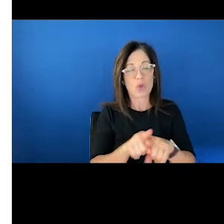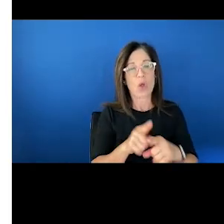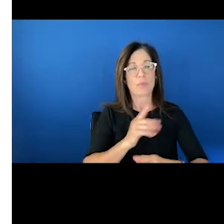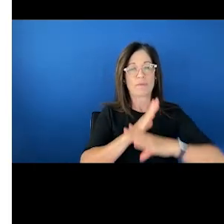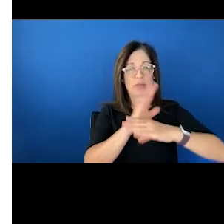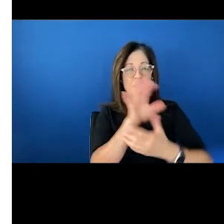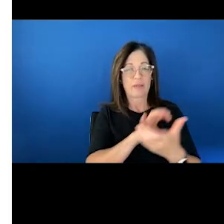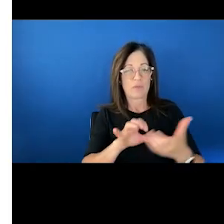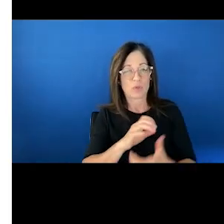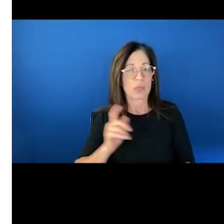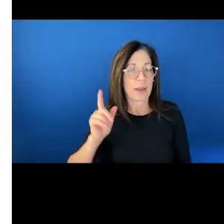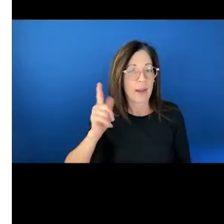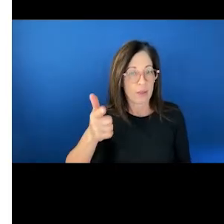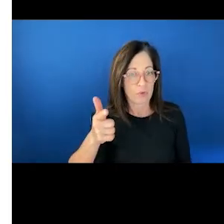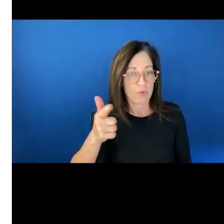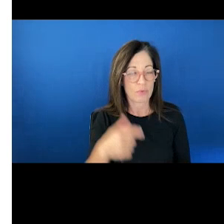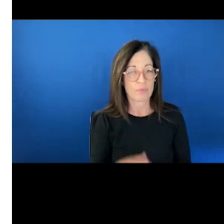later.